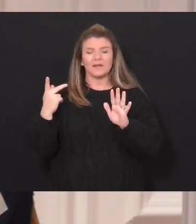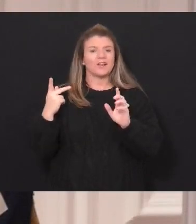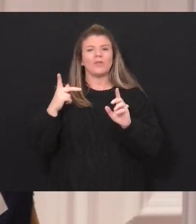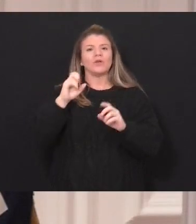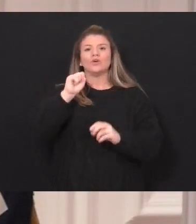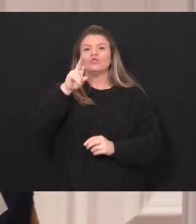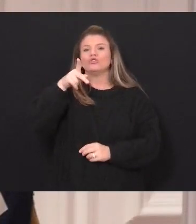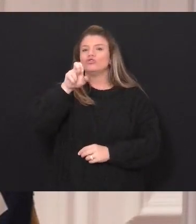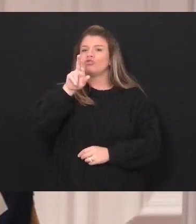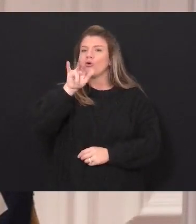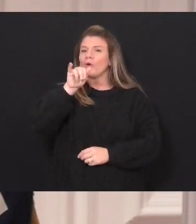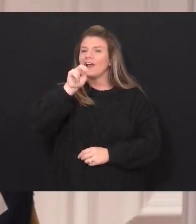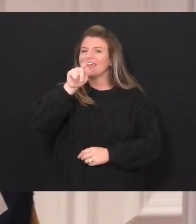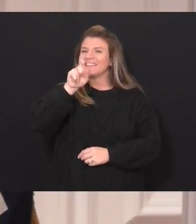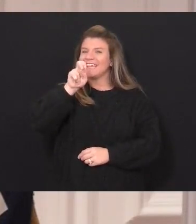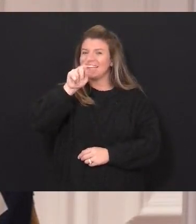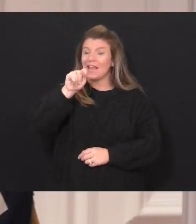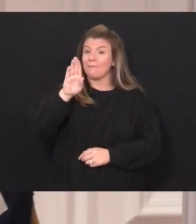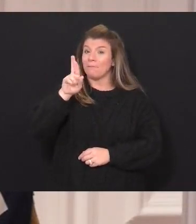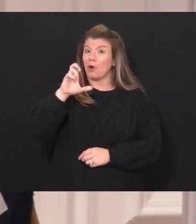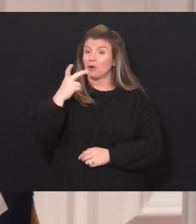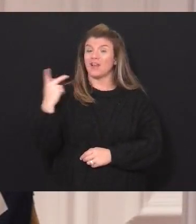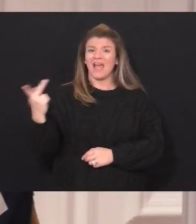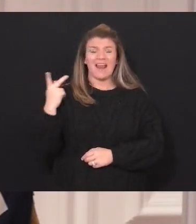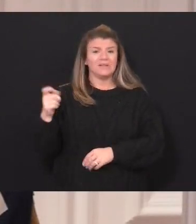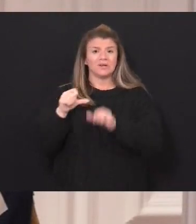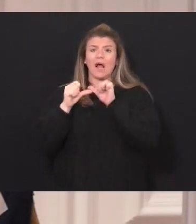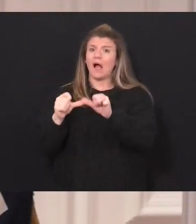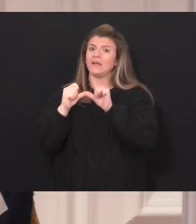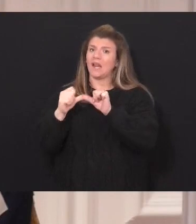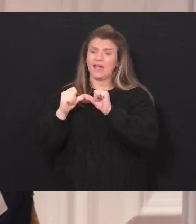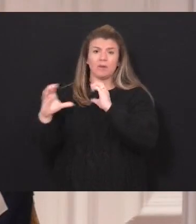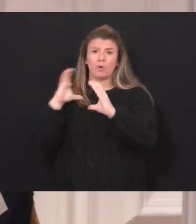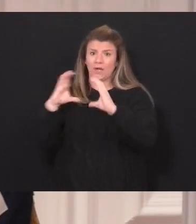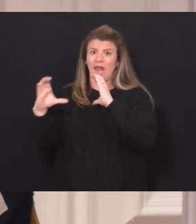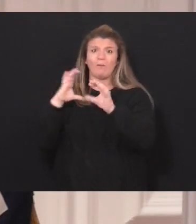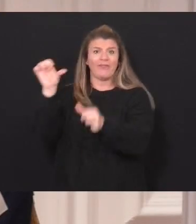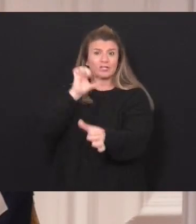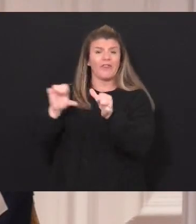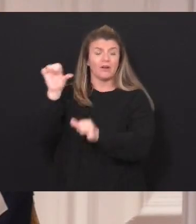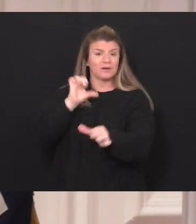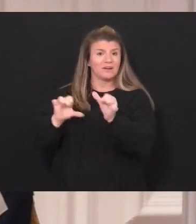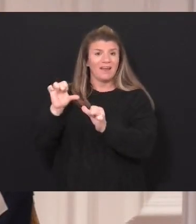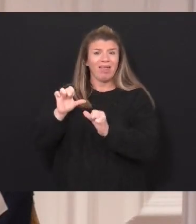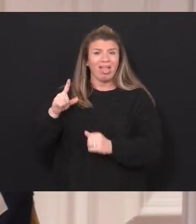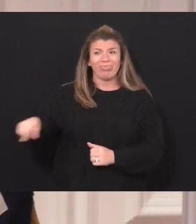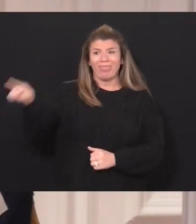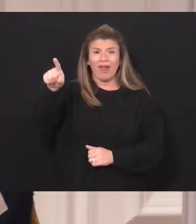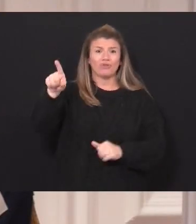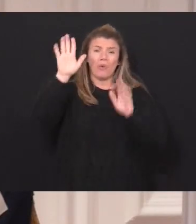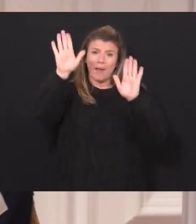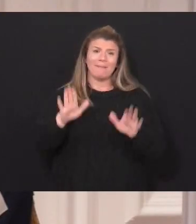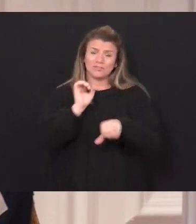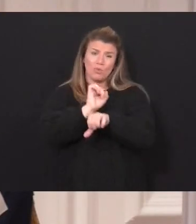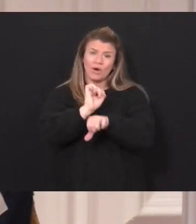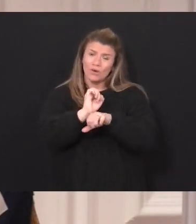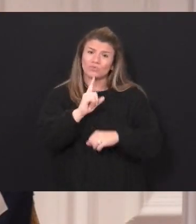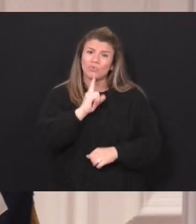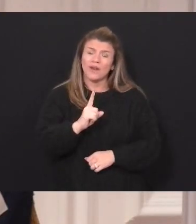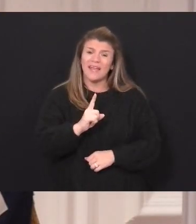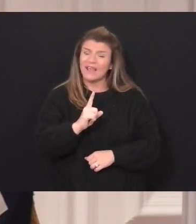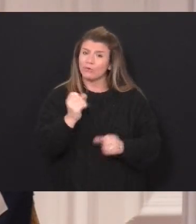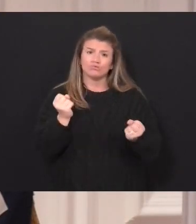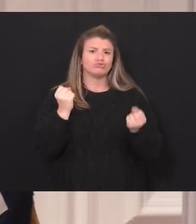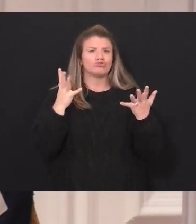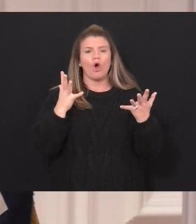Superintendent Birch, rather, and I have been in constant contact with one another. They're doing amazing work. I mean, really and truly, there's so